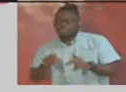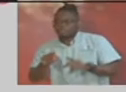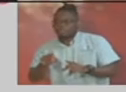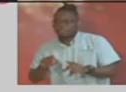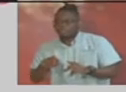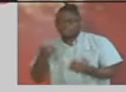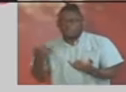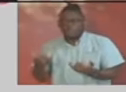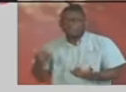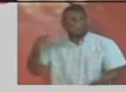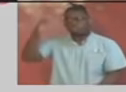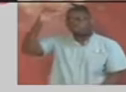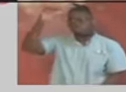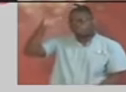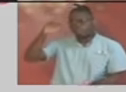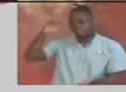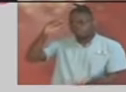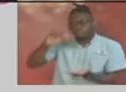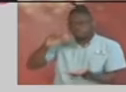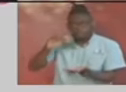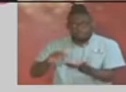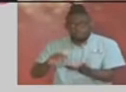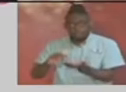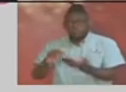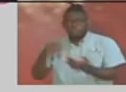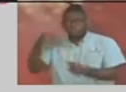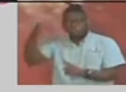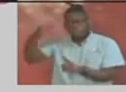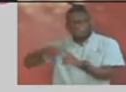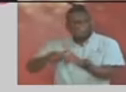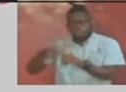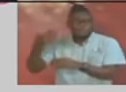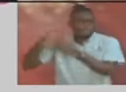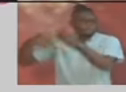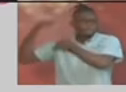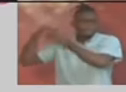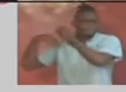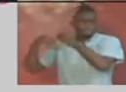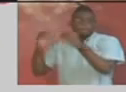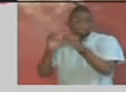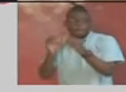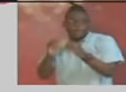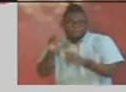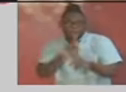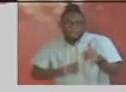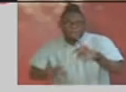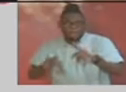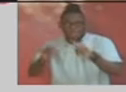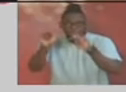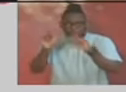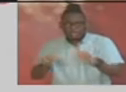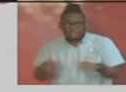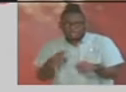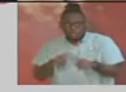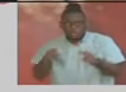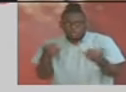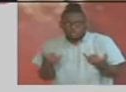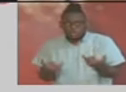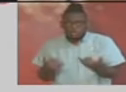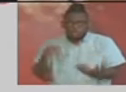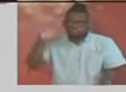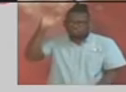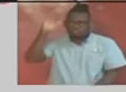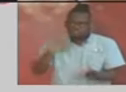around 8% of those tested coming back positive. Over the last 2 or 3 weeks, that has gone down significantly to less than 2 to